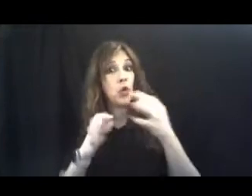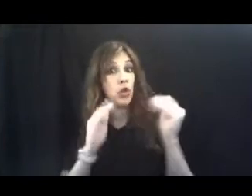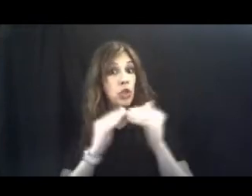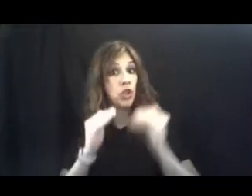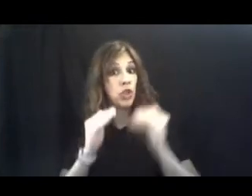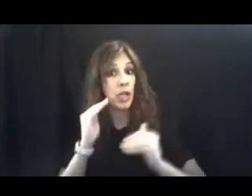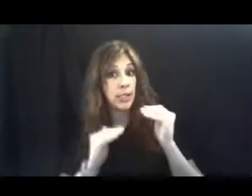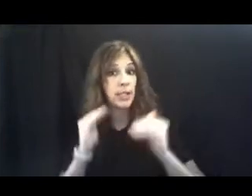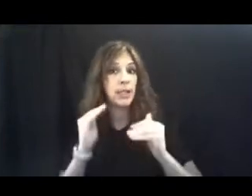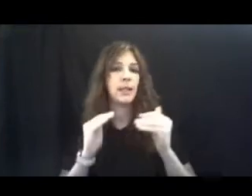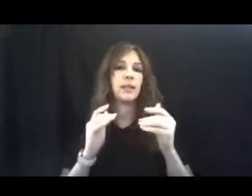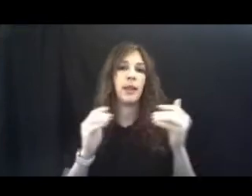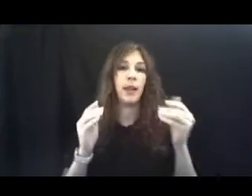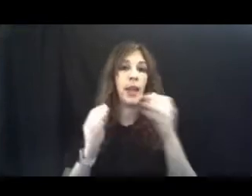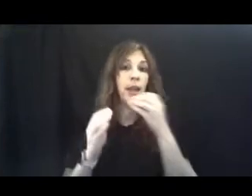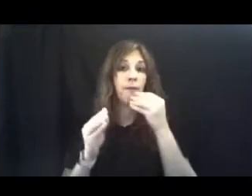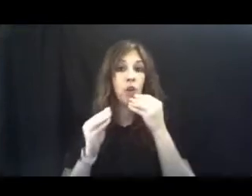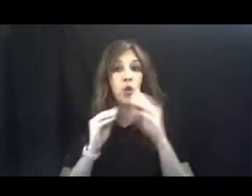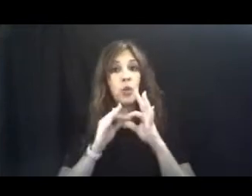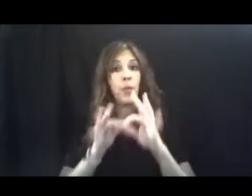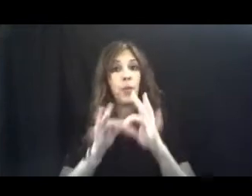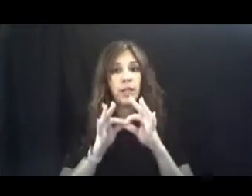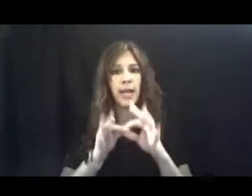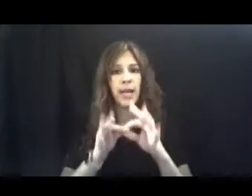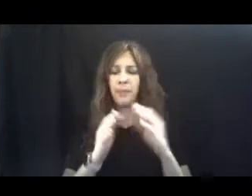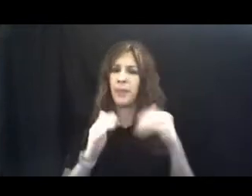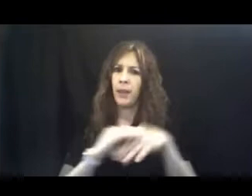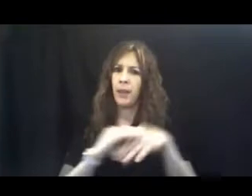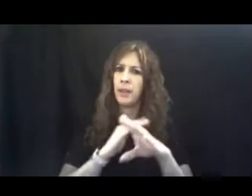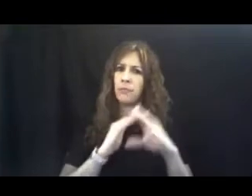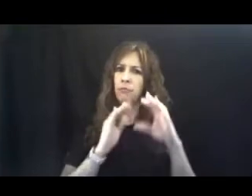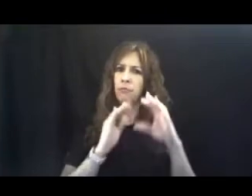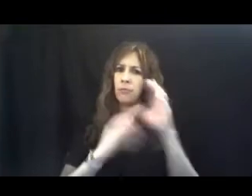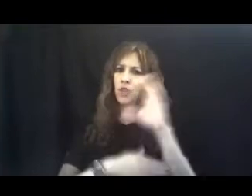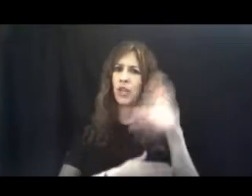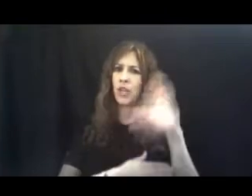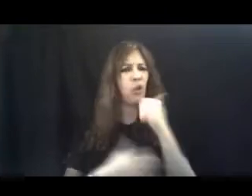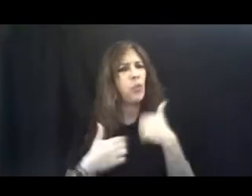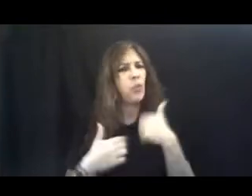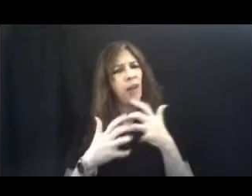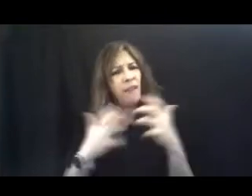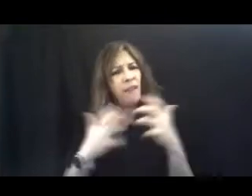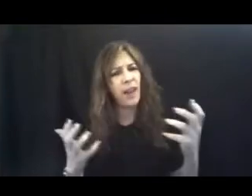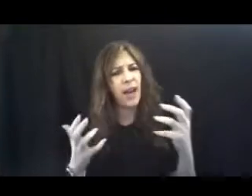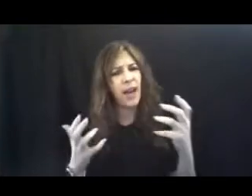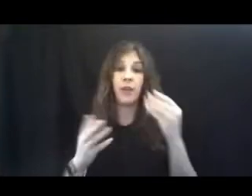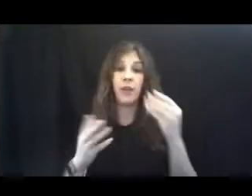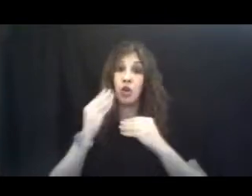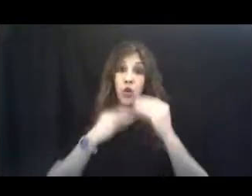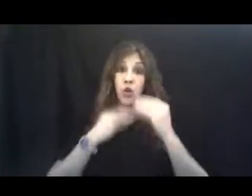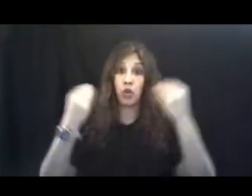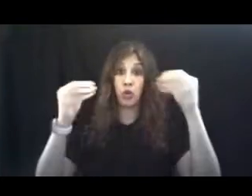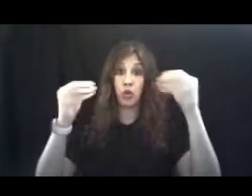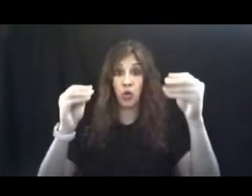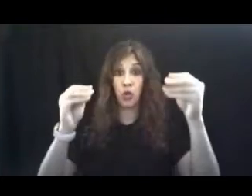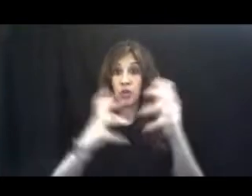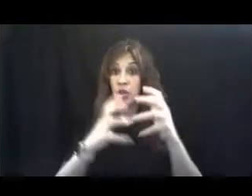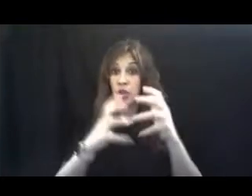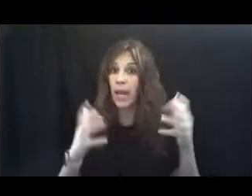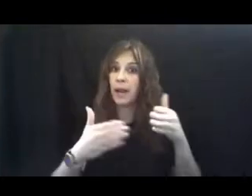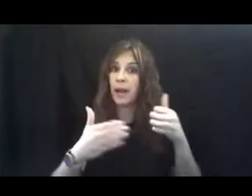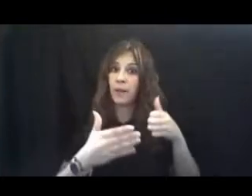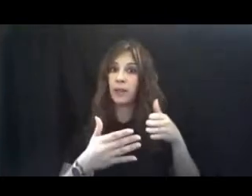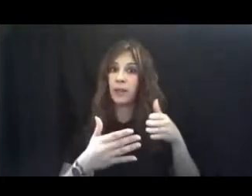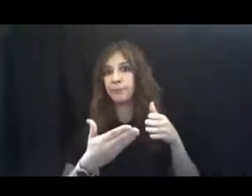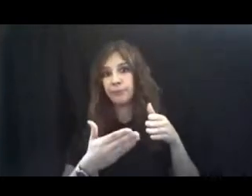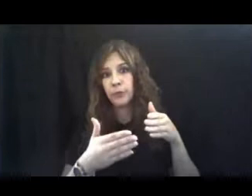Chicago, we have our corner store campaign because we don't have too many grocery stores, but there are plenty of corner stores. Corner